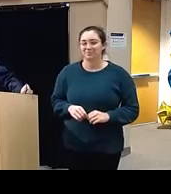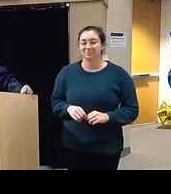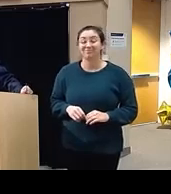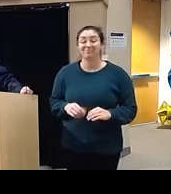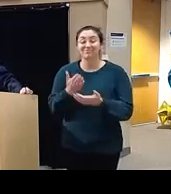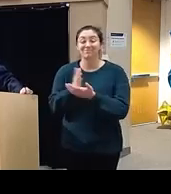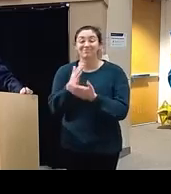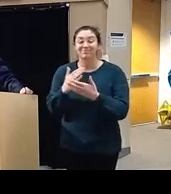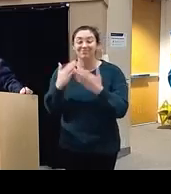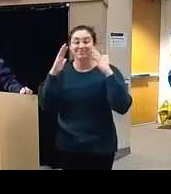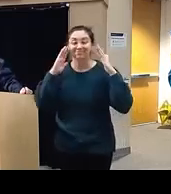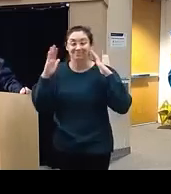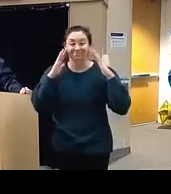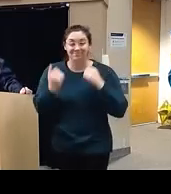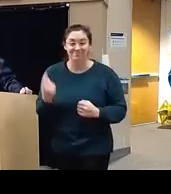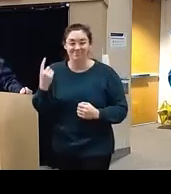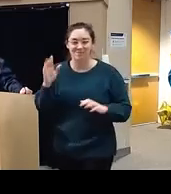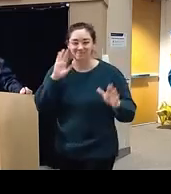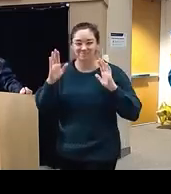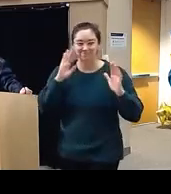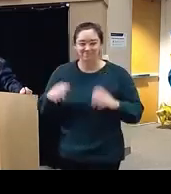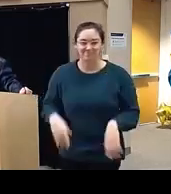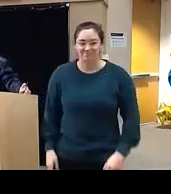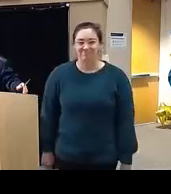All right, hello everybody.